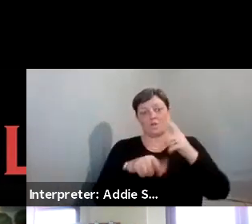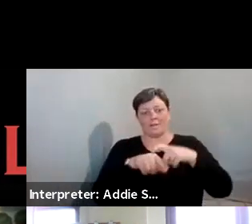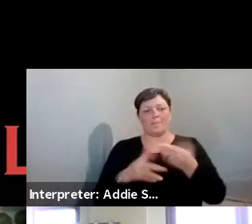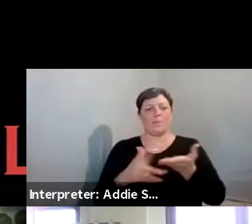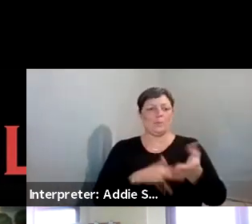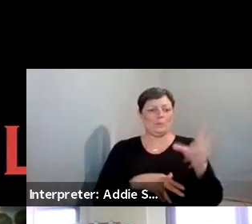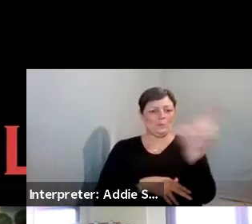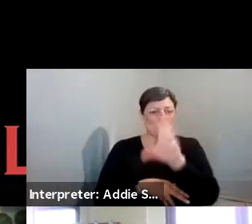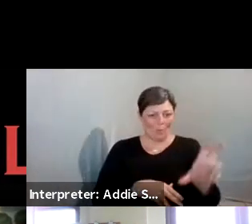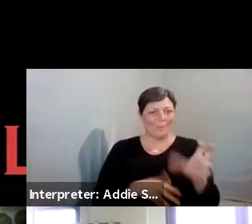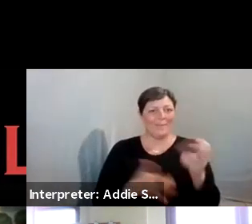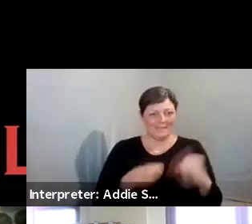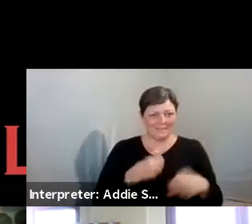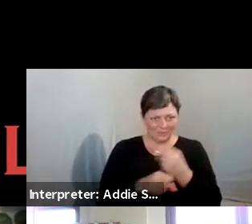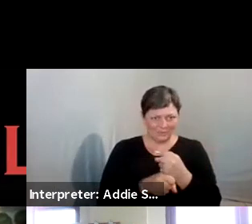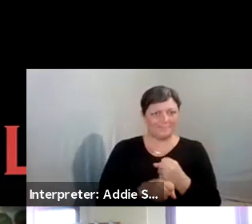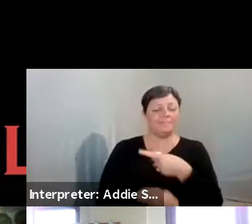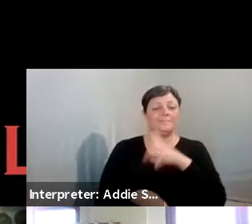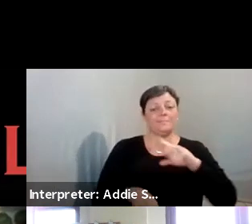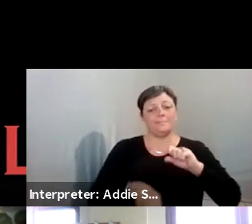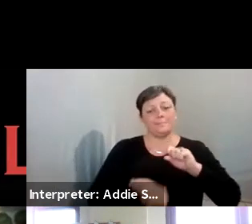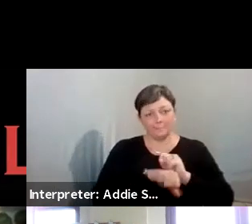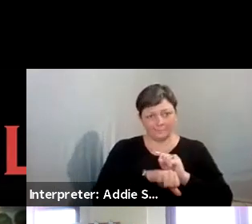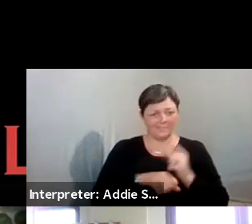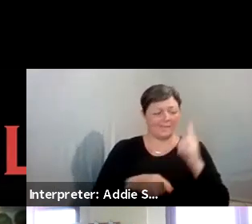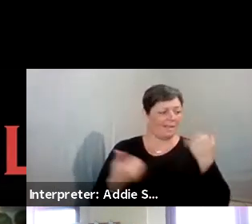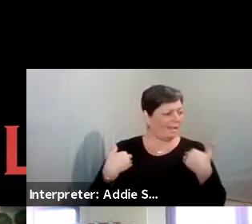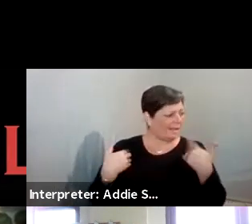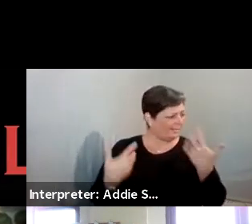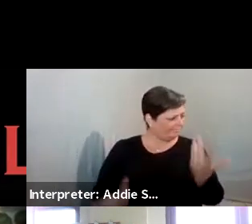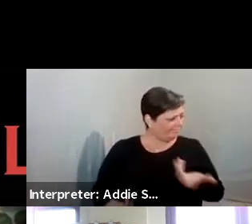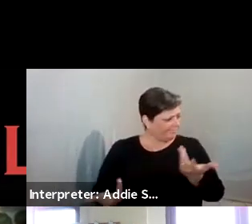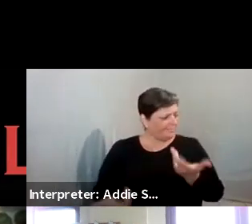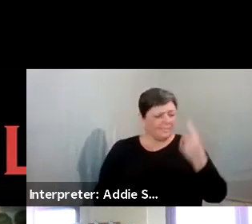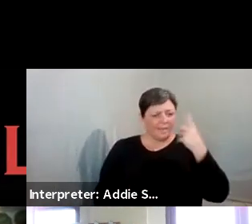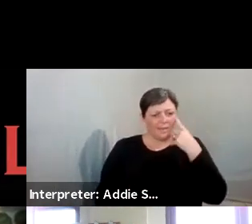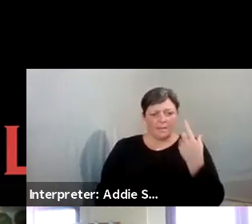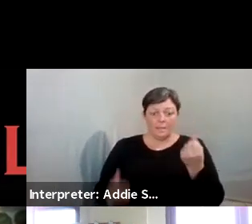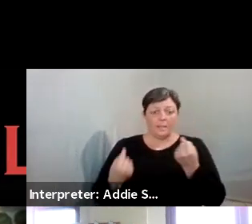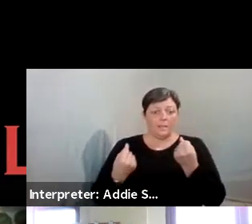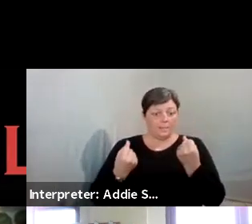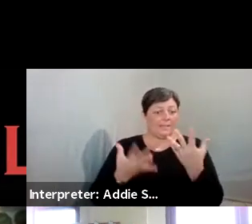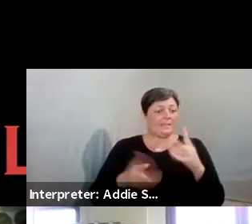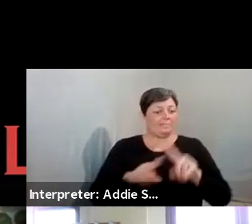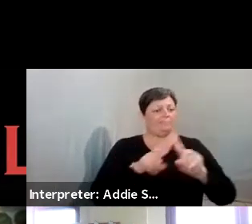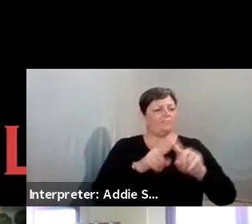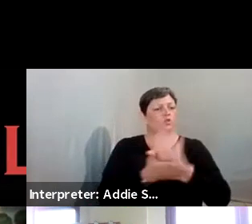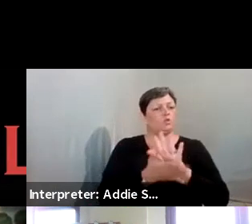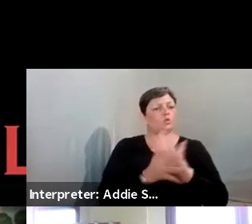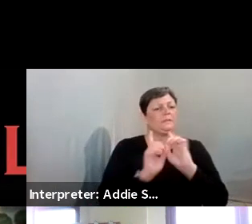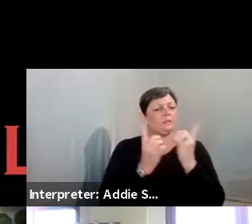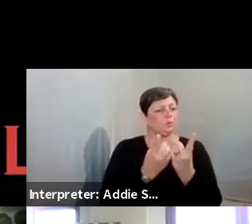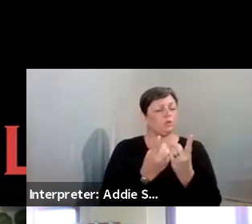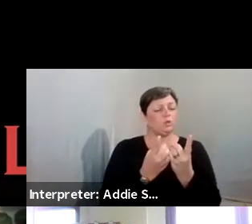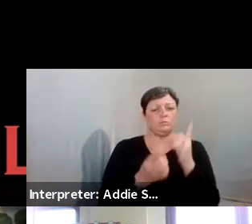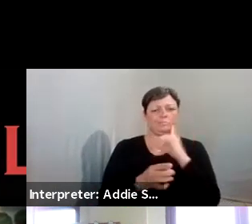year. And they actually had, I think, many school districts participating, and I think it was